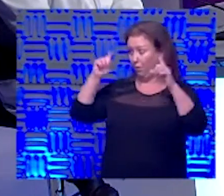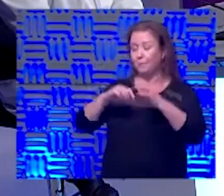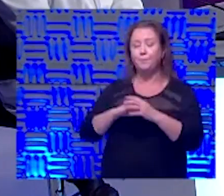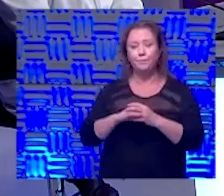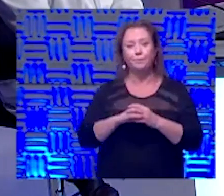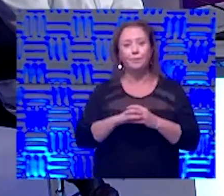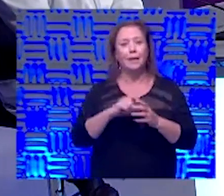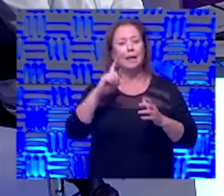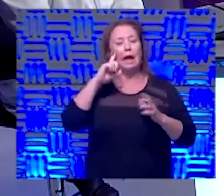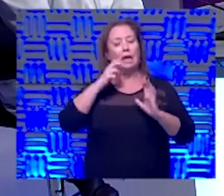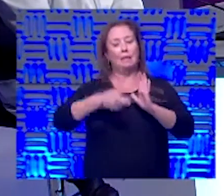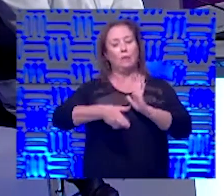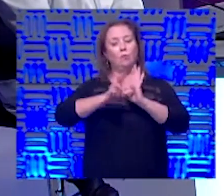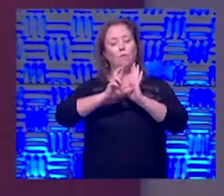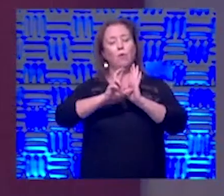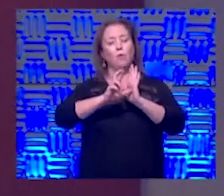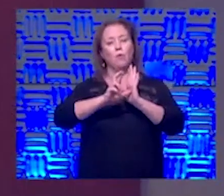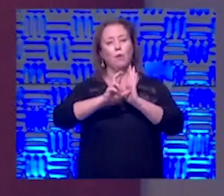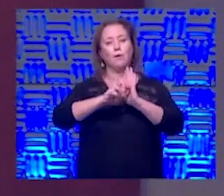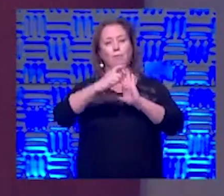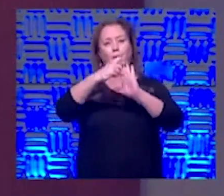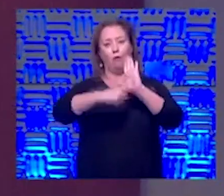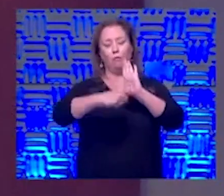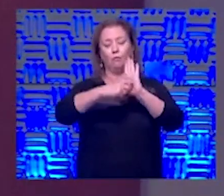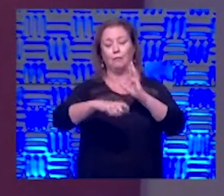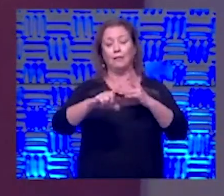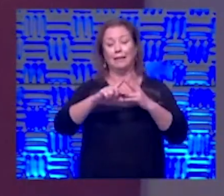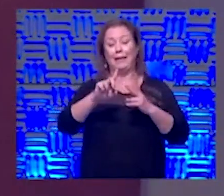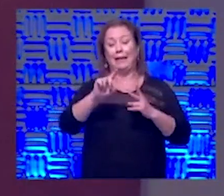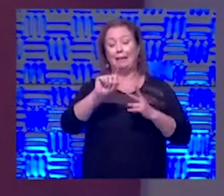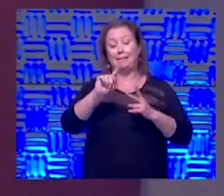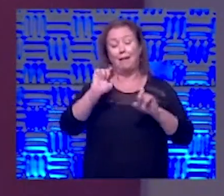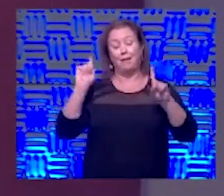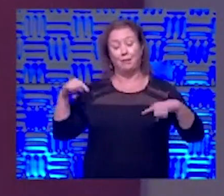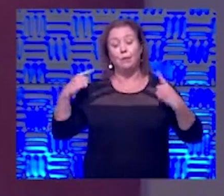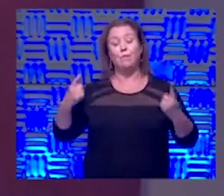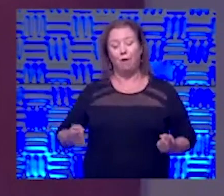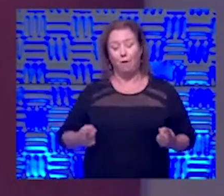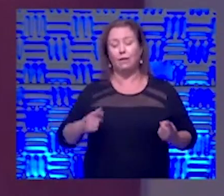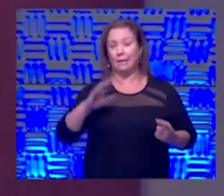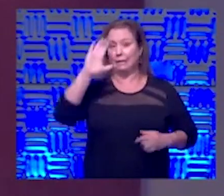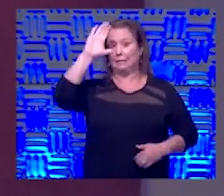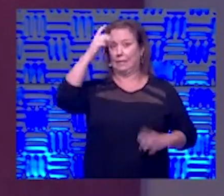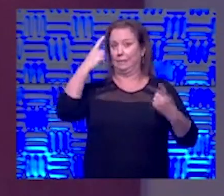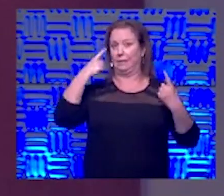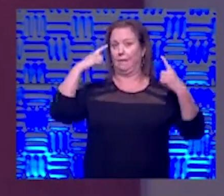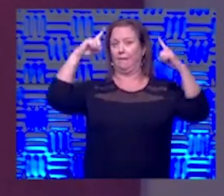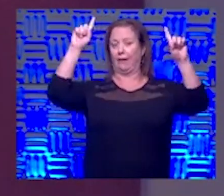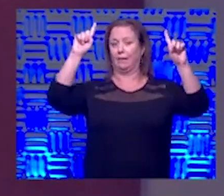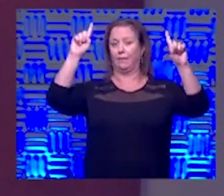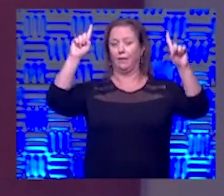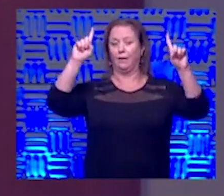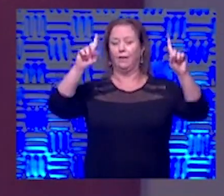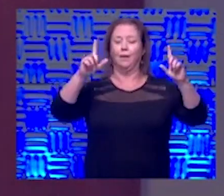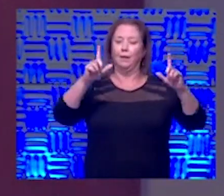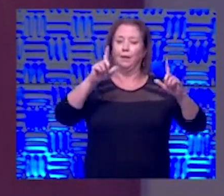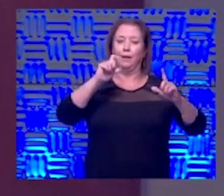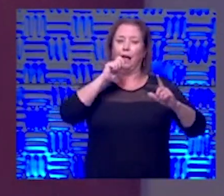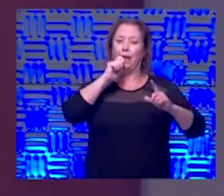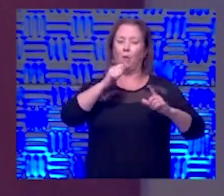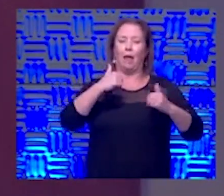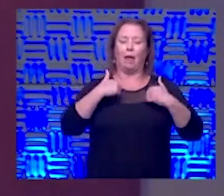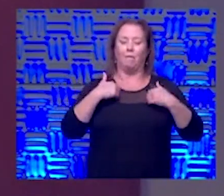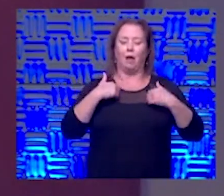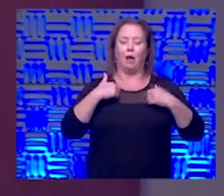think by reviewing the literature on this and the data that's available so far that it is effective. I don't have this clean randomized